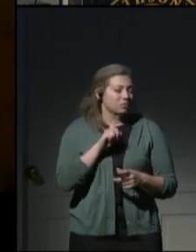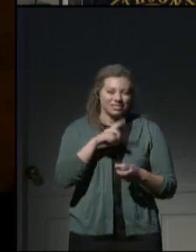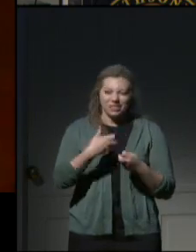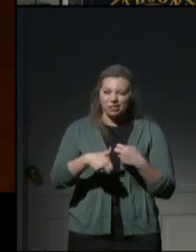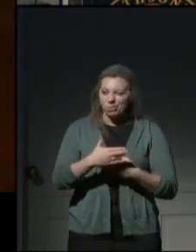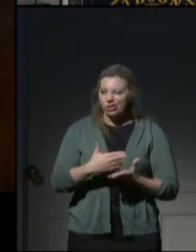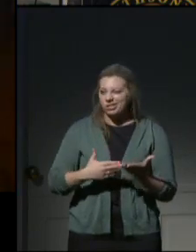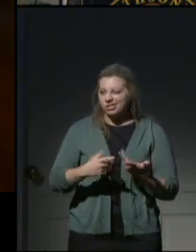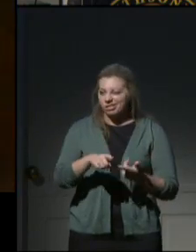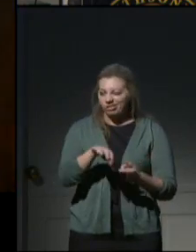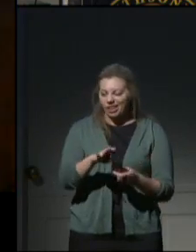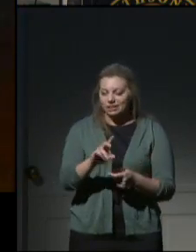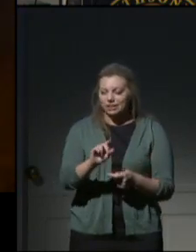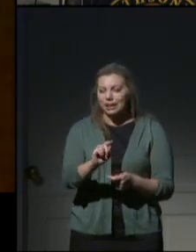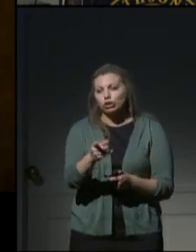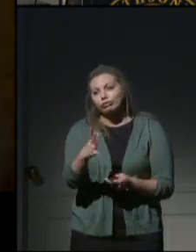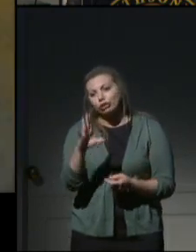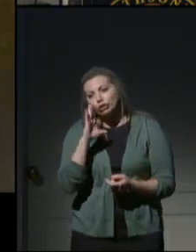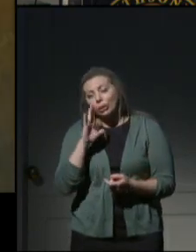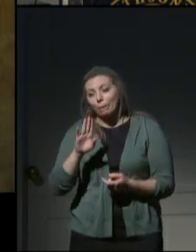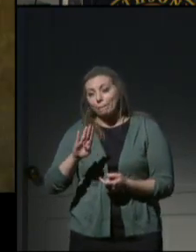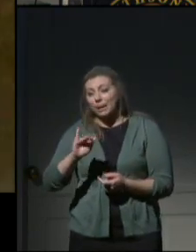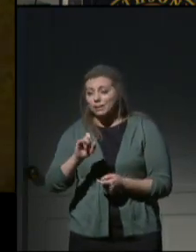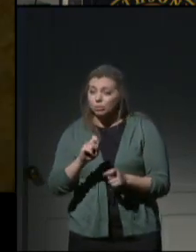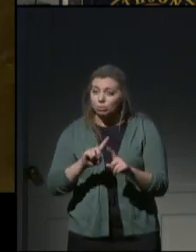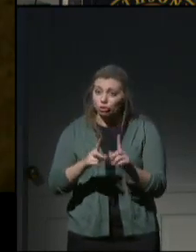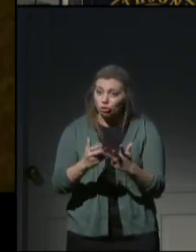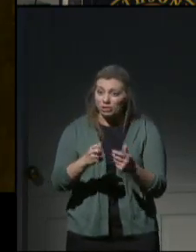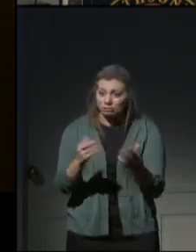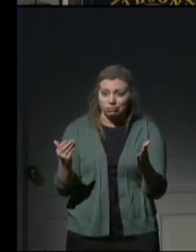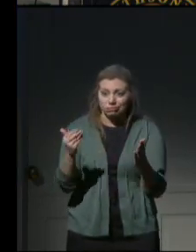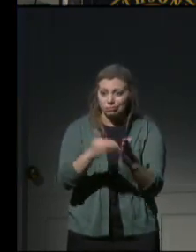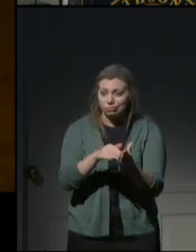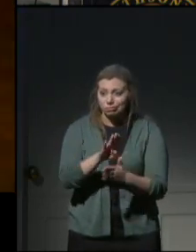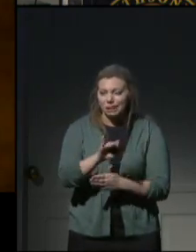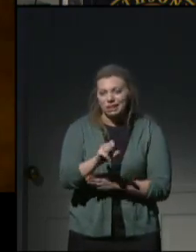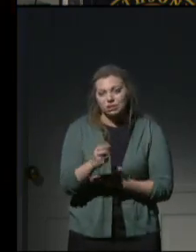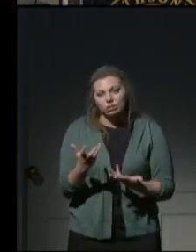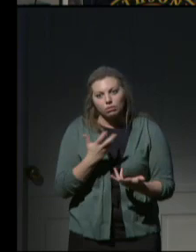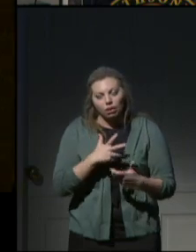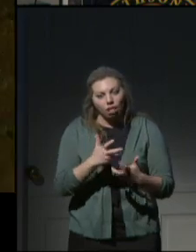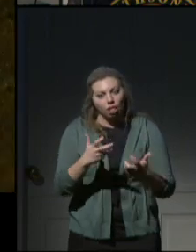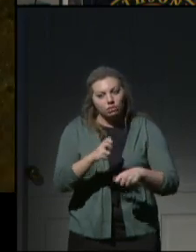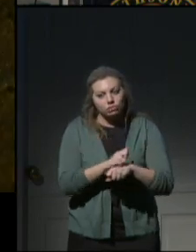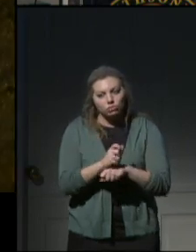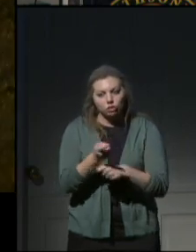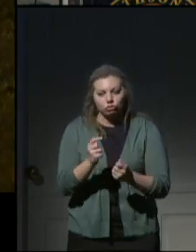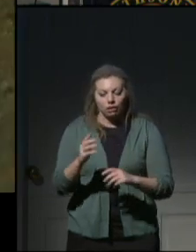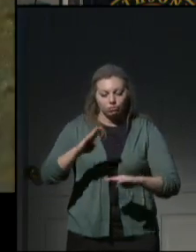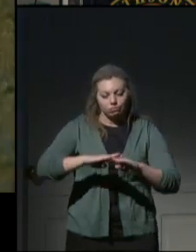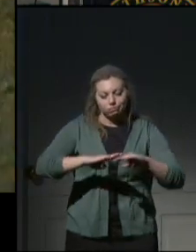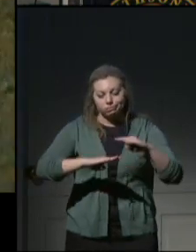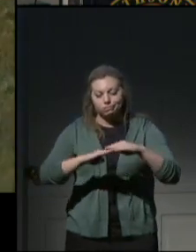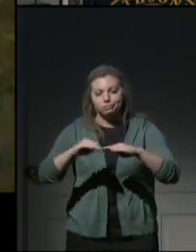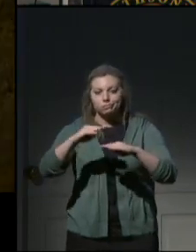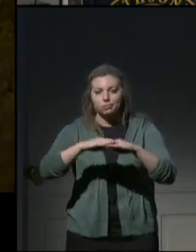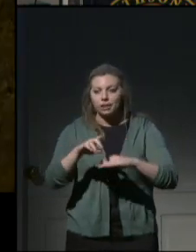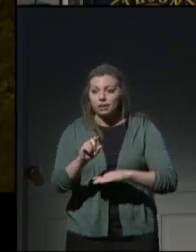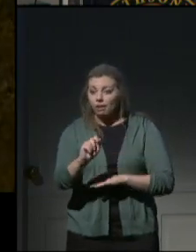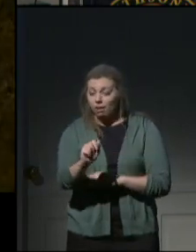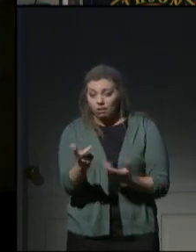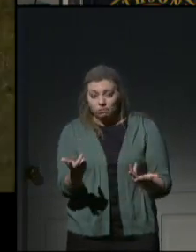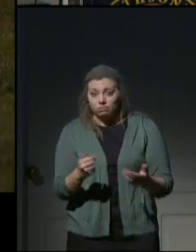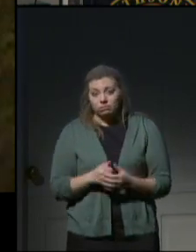if you want to, like, you know about the bias, but you want to go against it. It is a lot of hard work to compile that data.